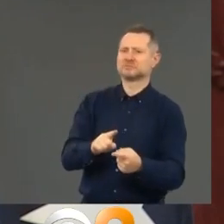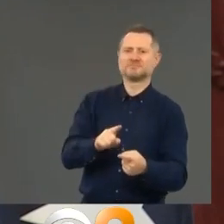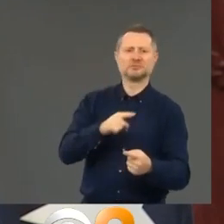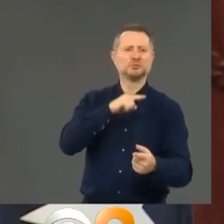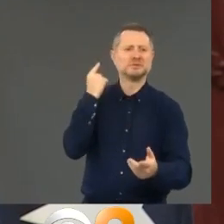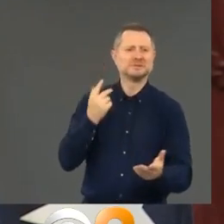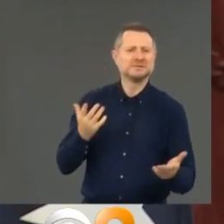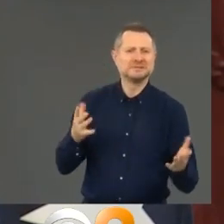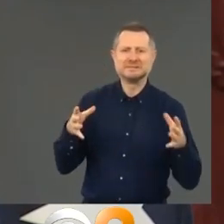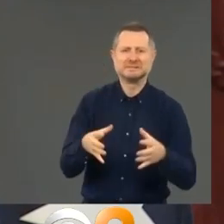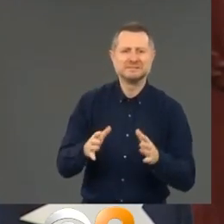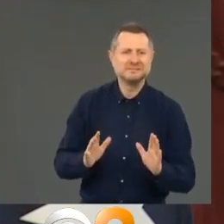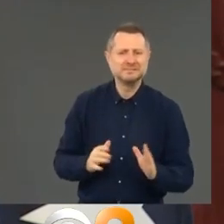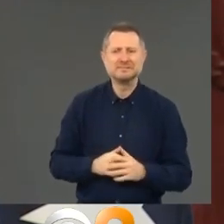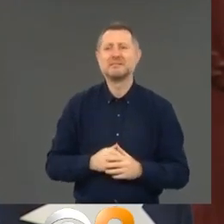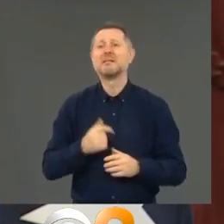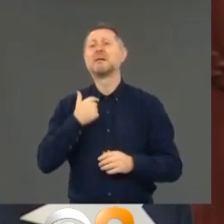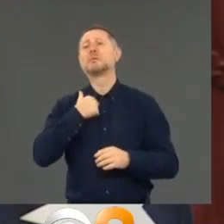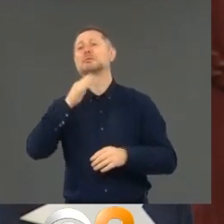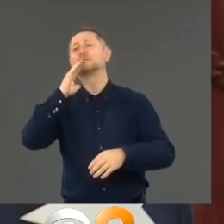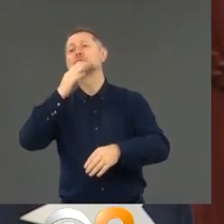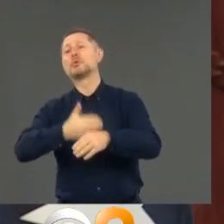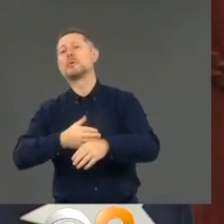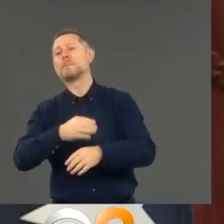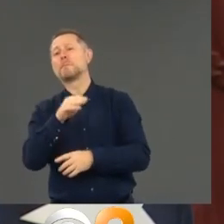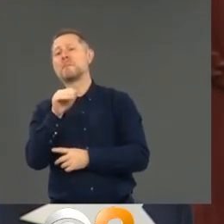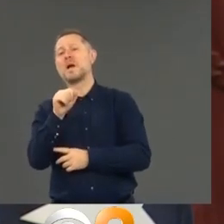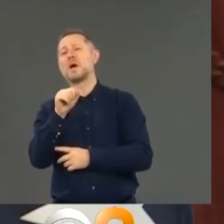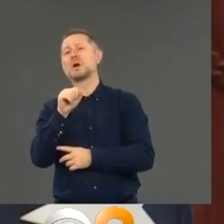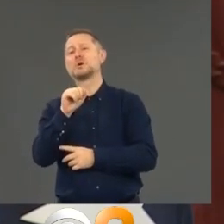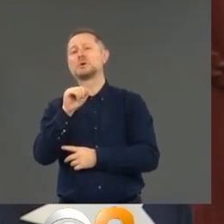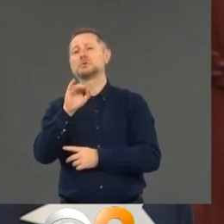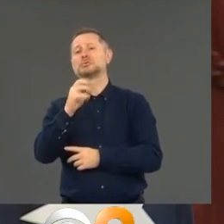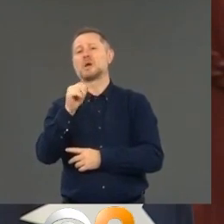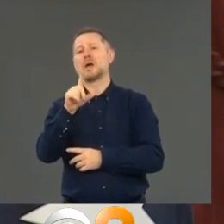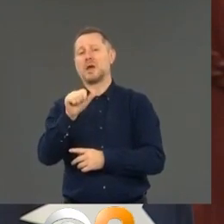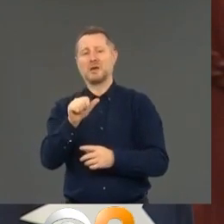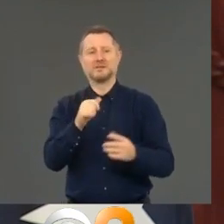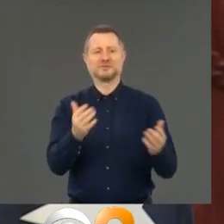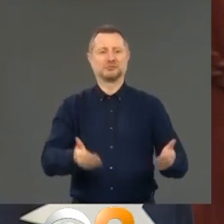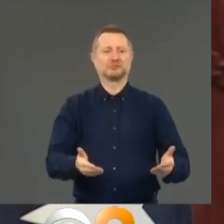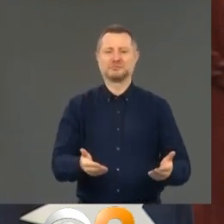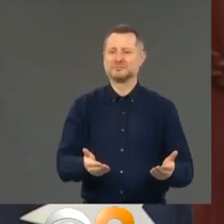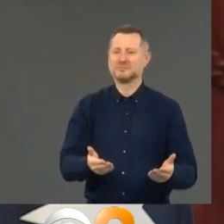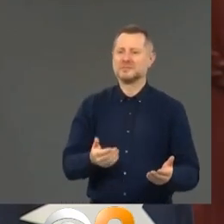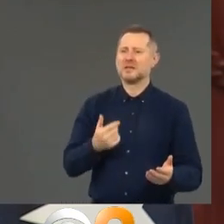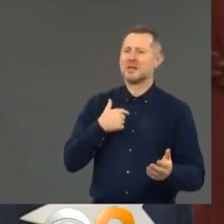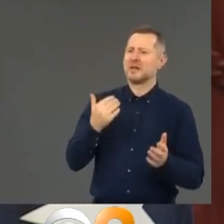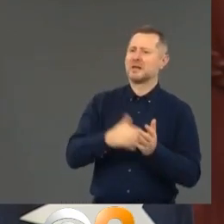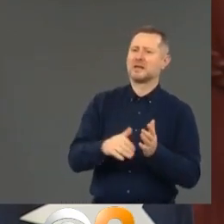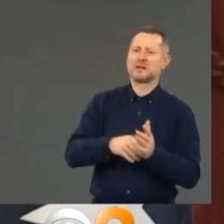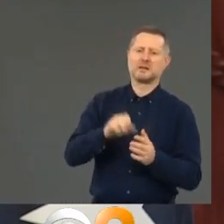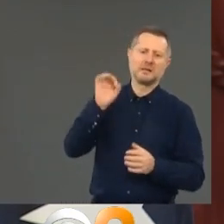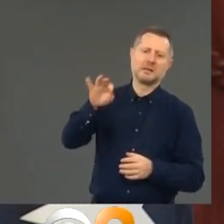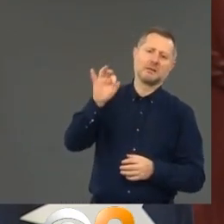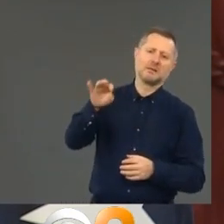My daughter Michaela's here today. Risk reward. It's one of my constant lectures. Is it worth the